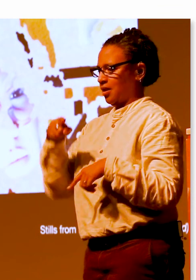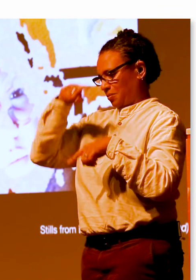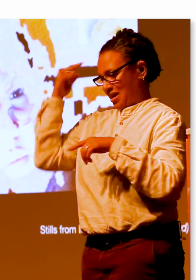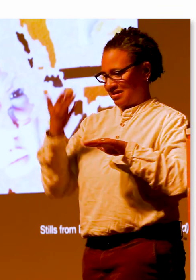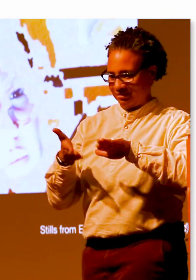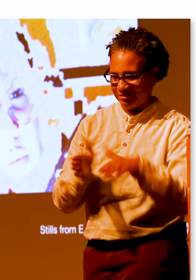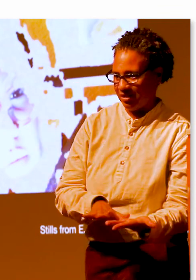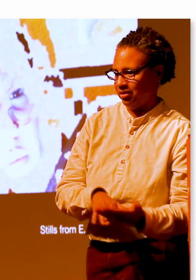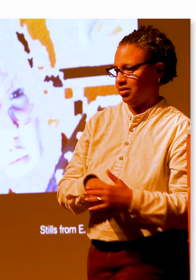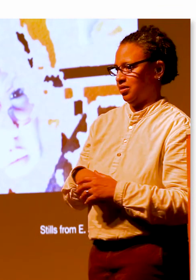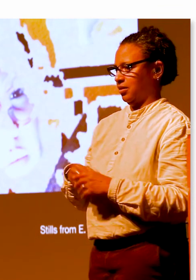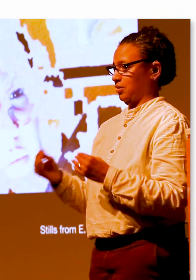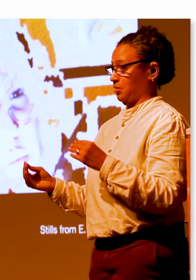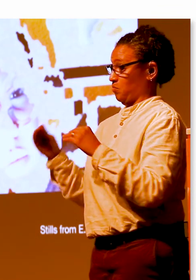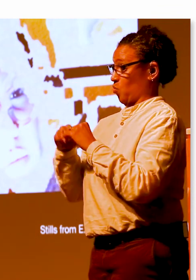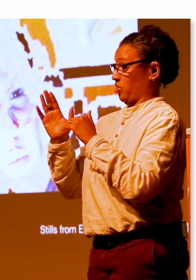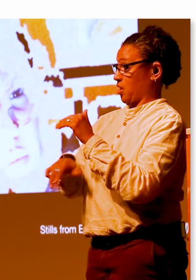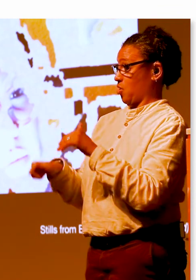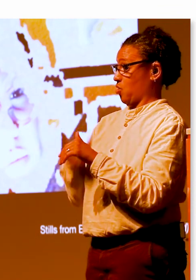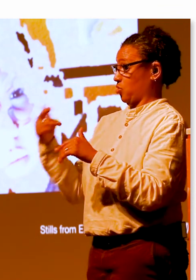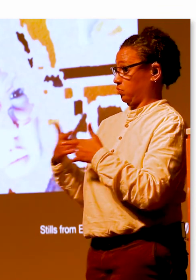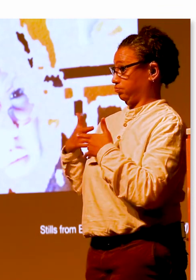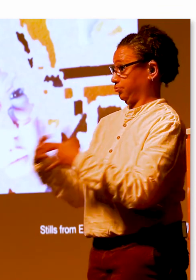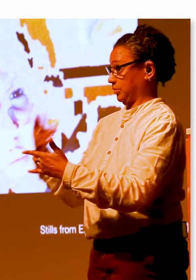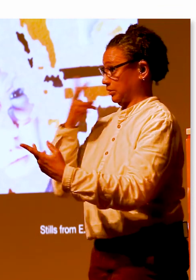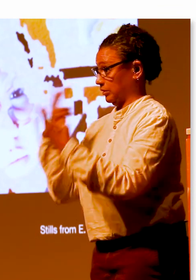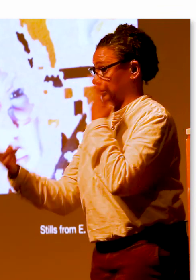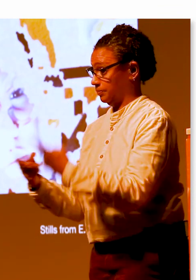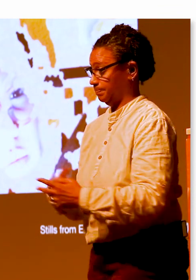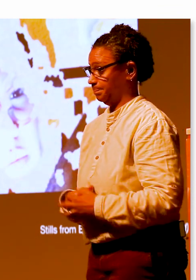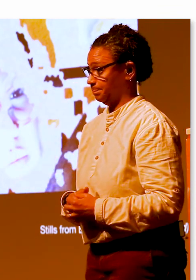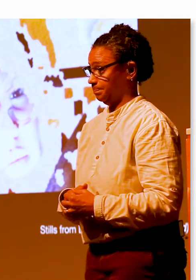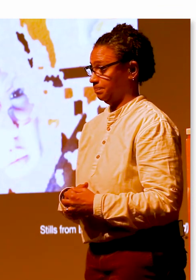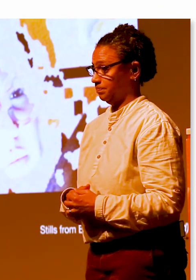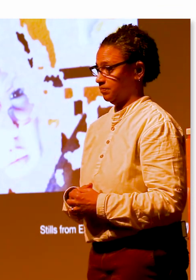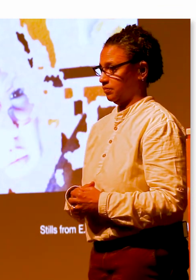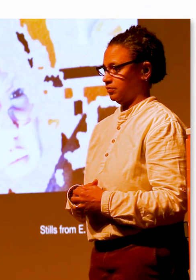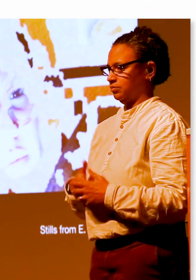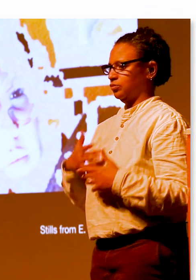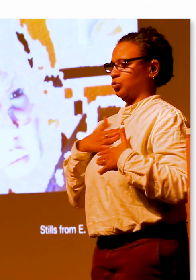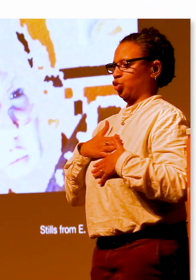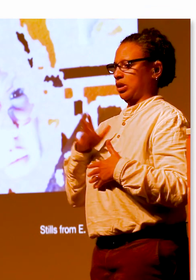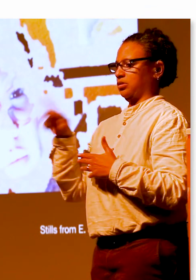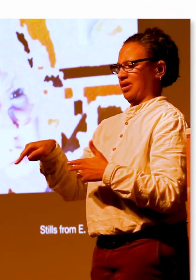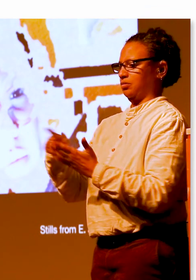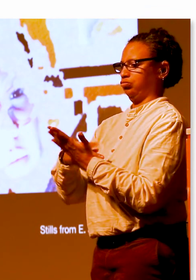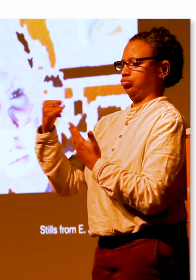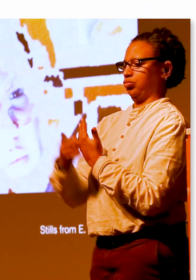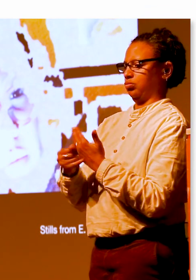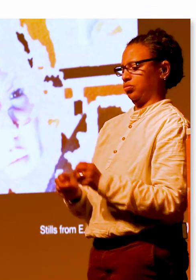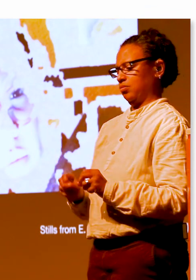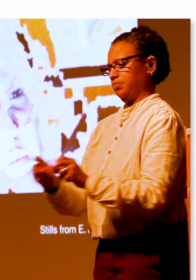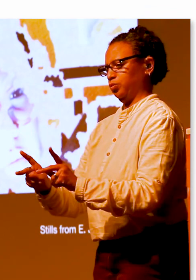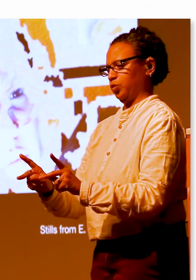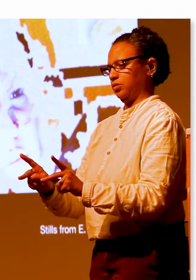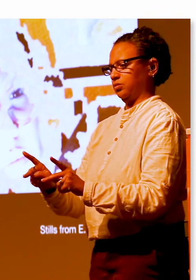others, or in conversation with others. And I really appreciated this project as an opportunity and a